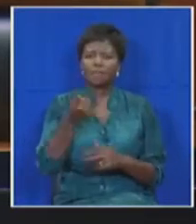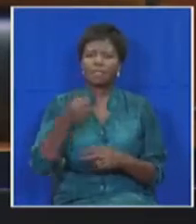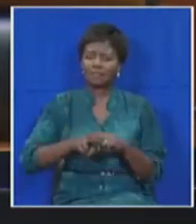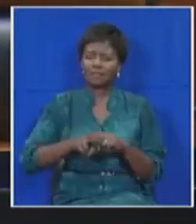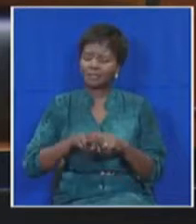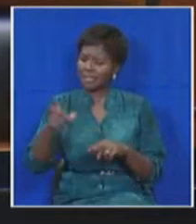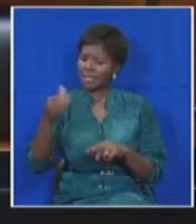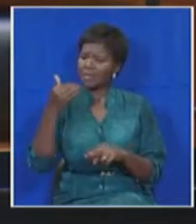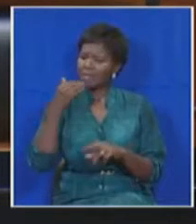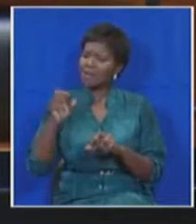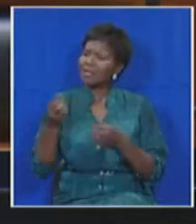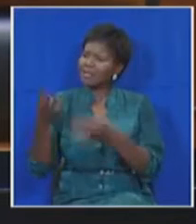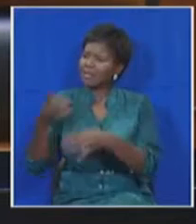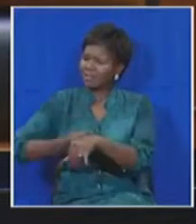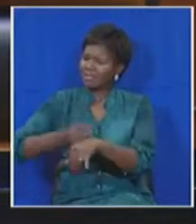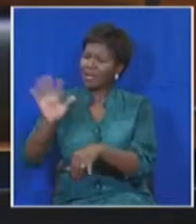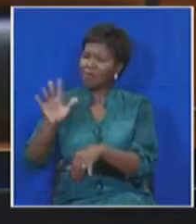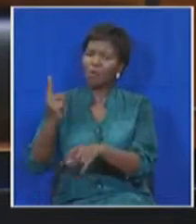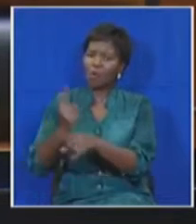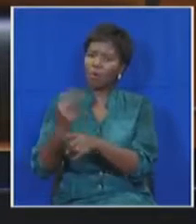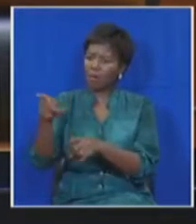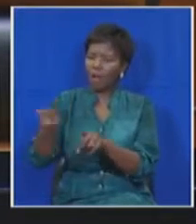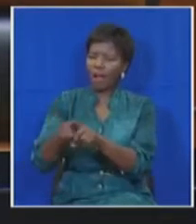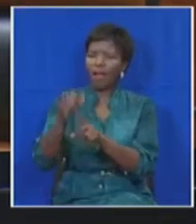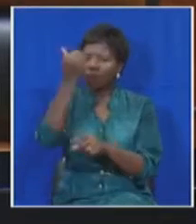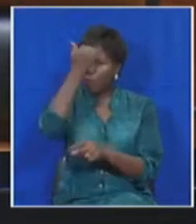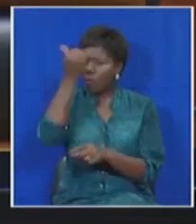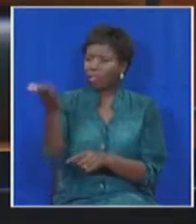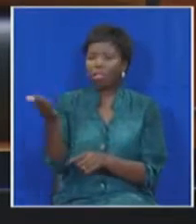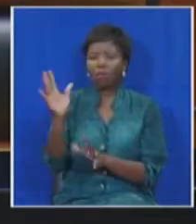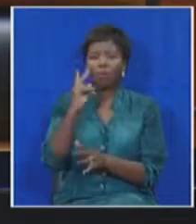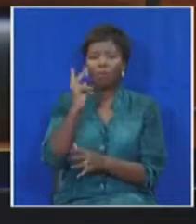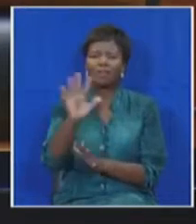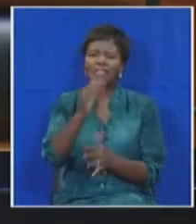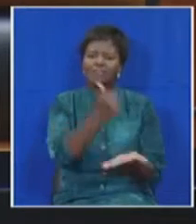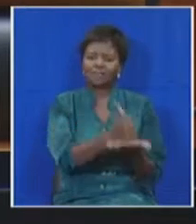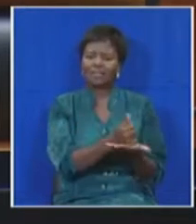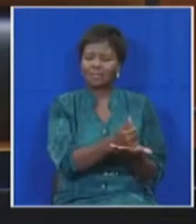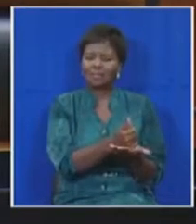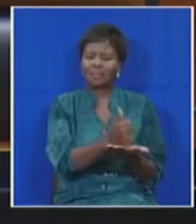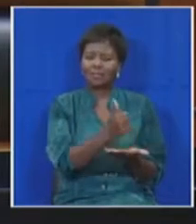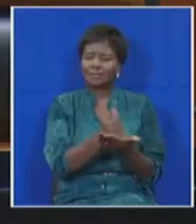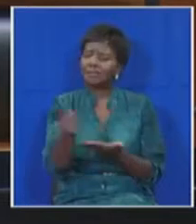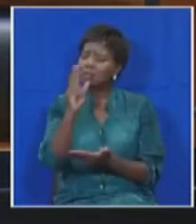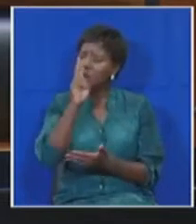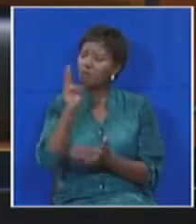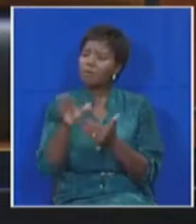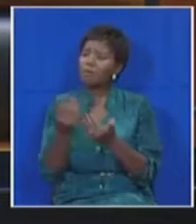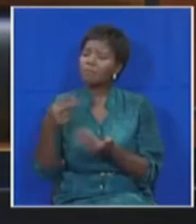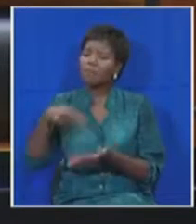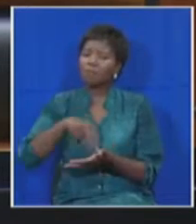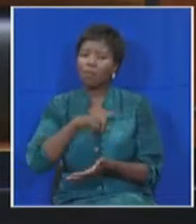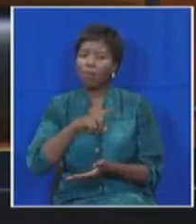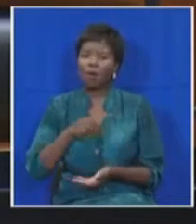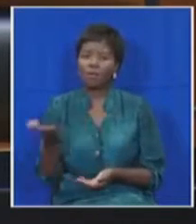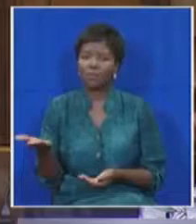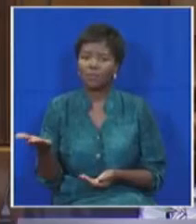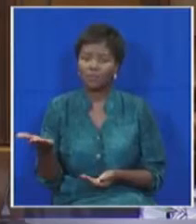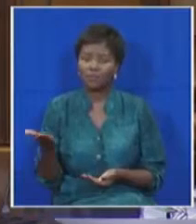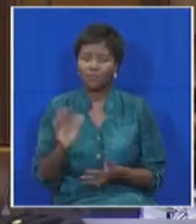give him an opportunity to make himself a fool. No, just take your seat. Yes, honorable member.